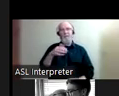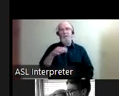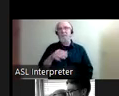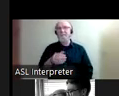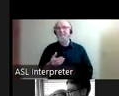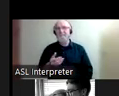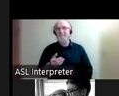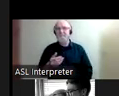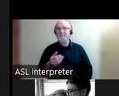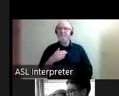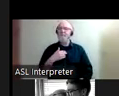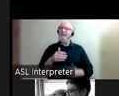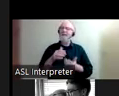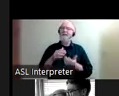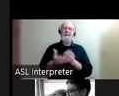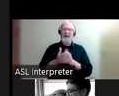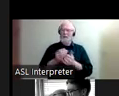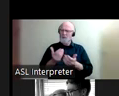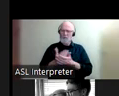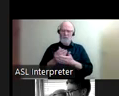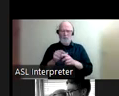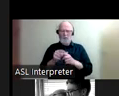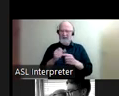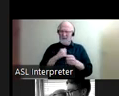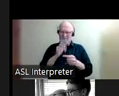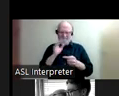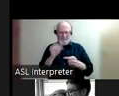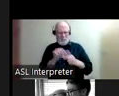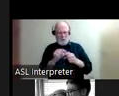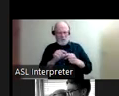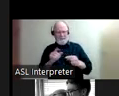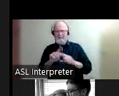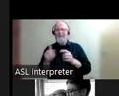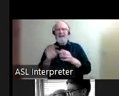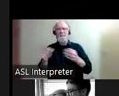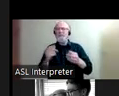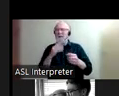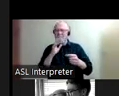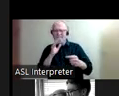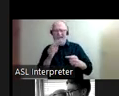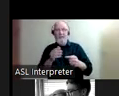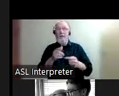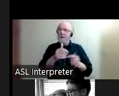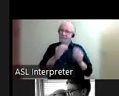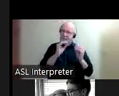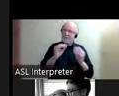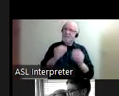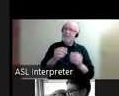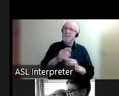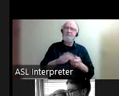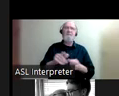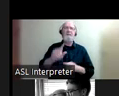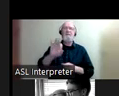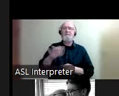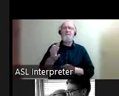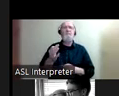you pronounce like new words in different languages. It ranges from like French